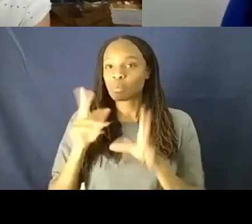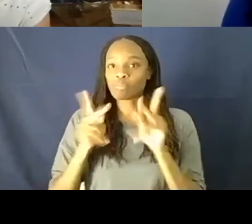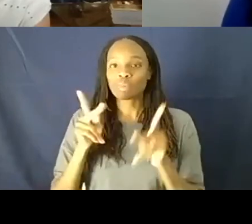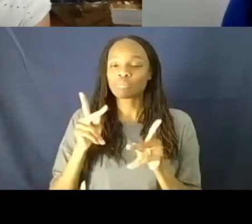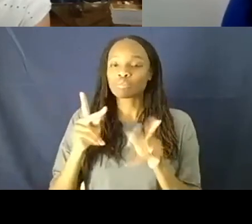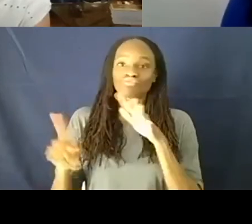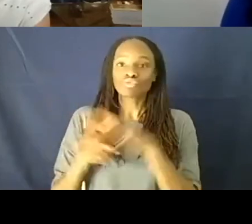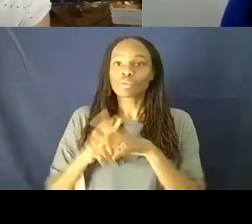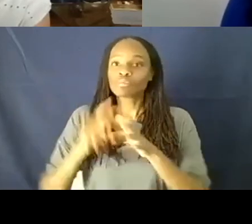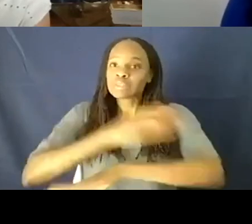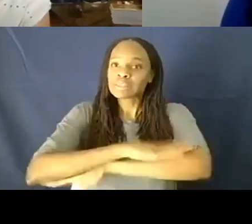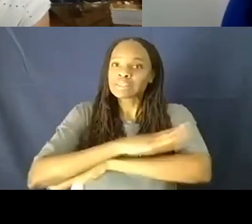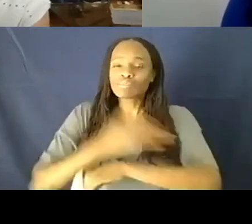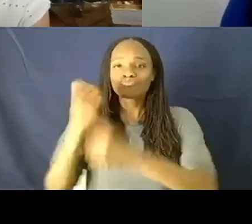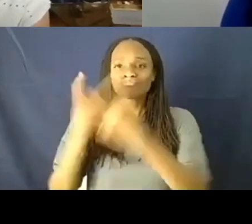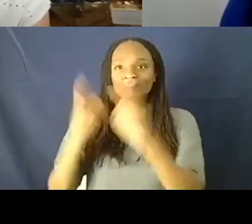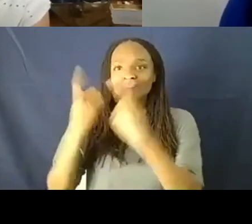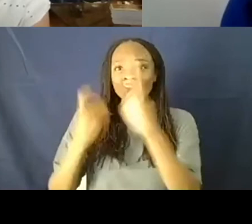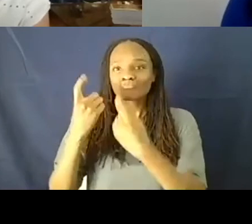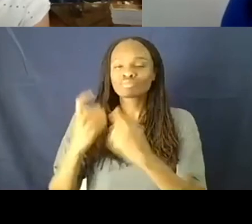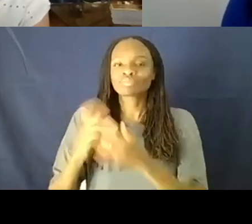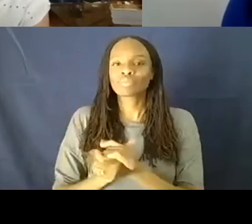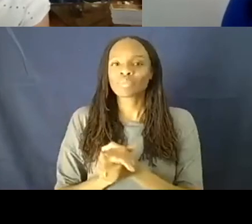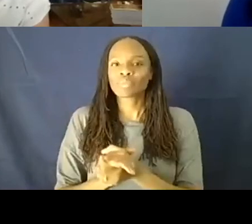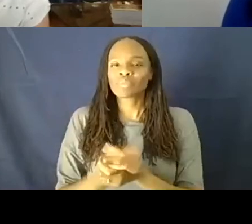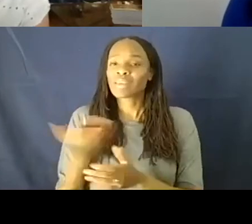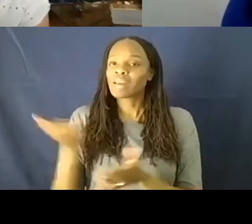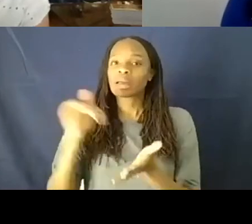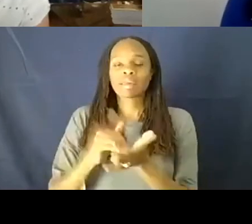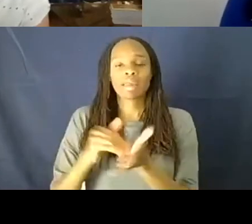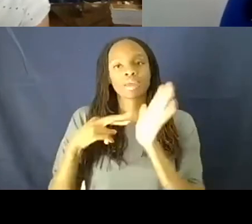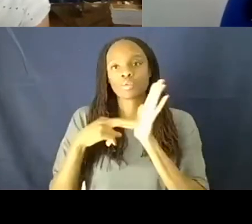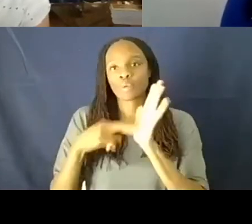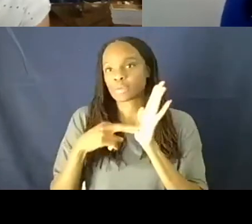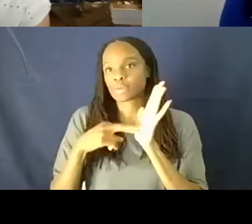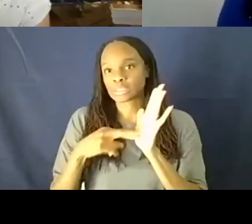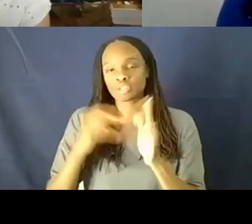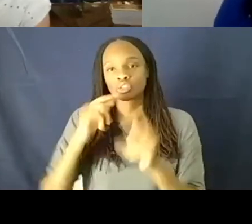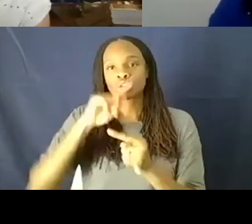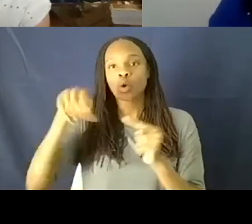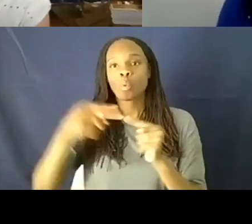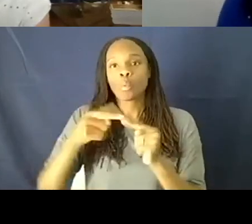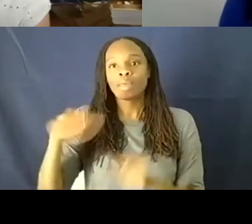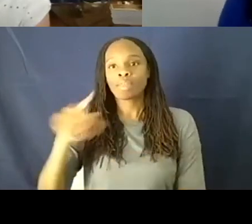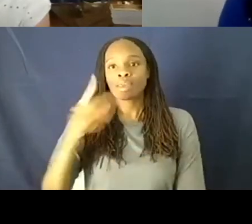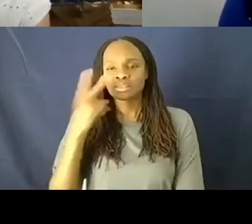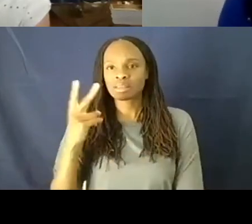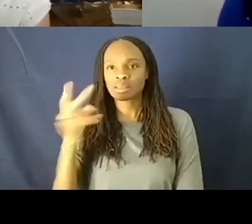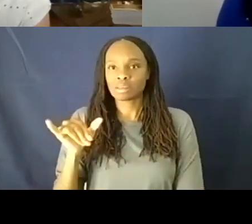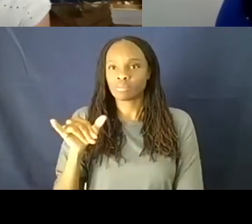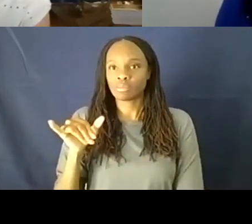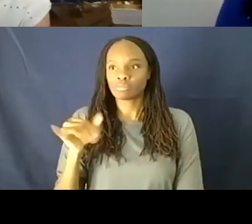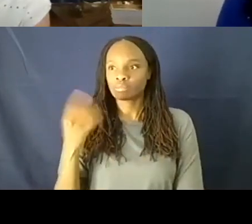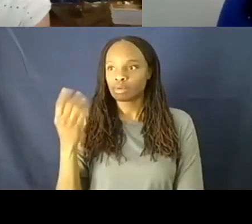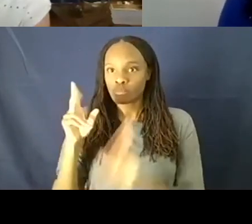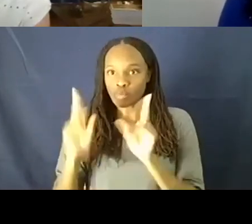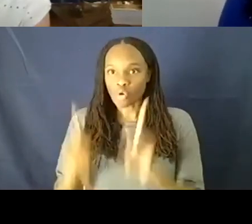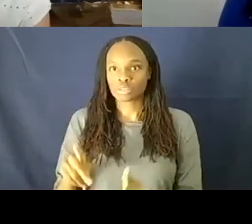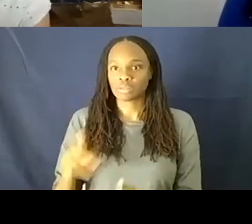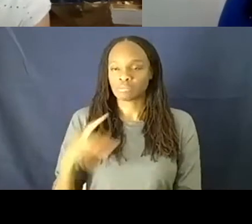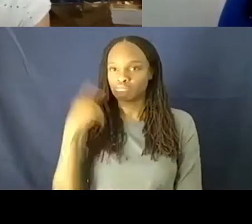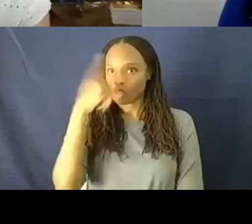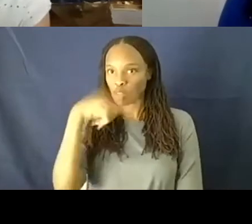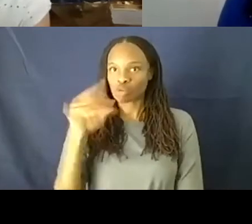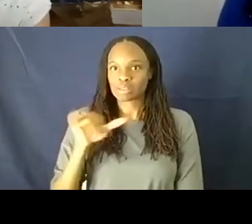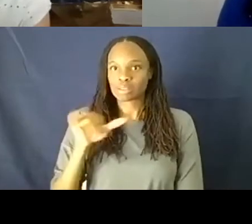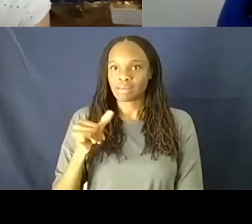questions and feel, again, that representation when they see that someone looks like them. And one of the things